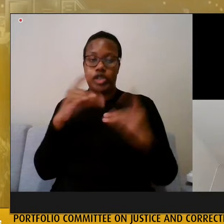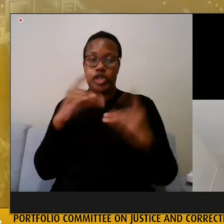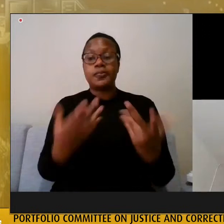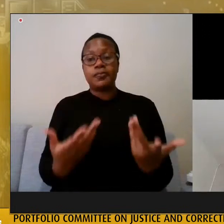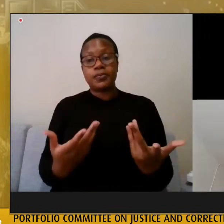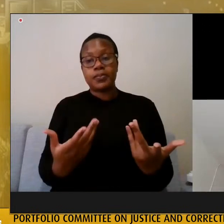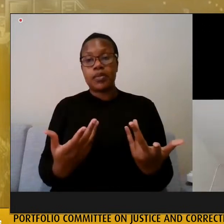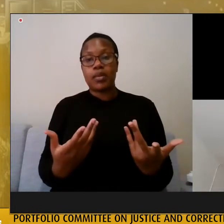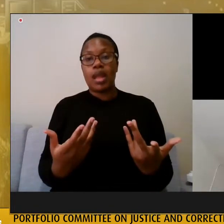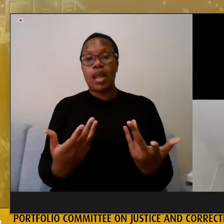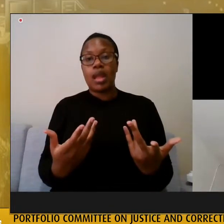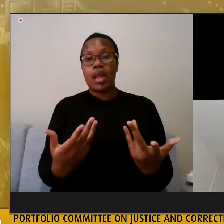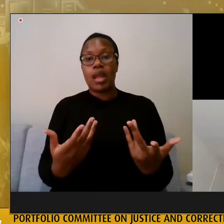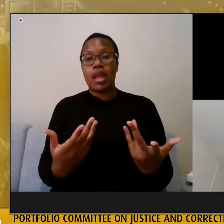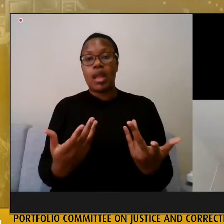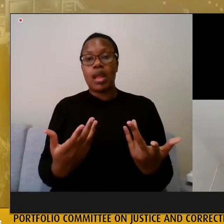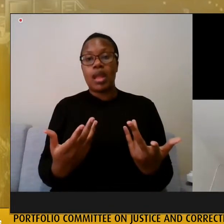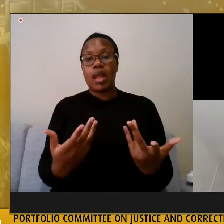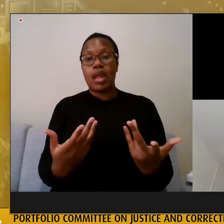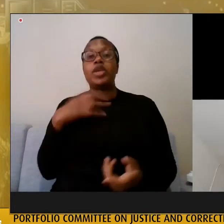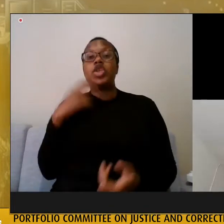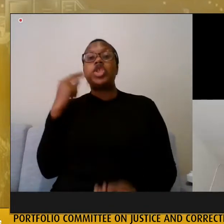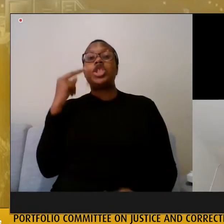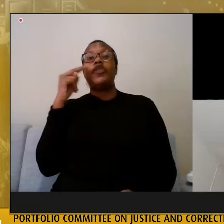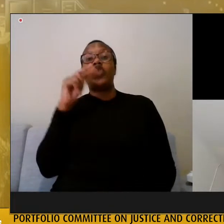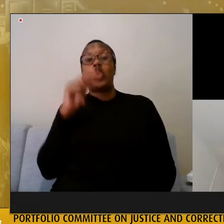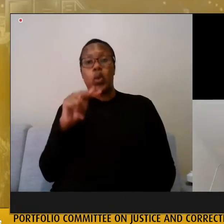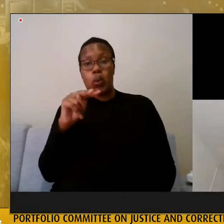the commission is of the view that once